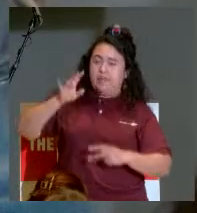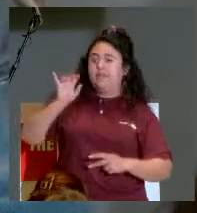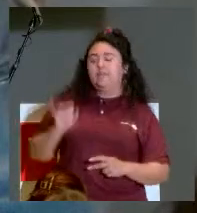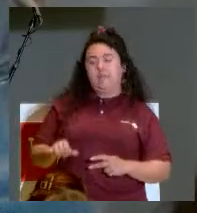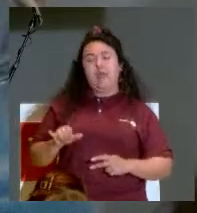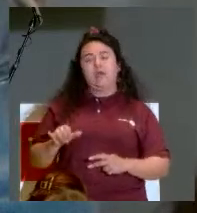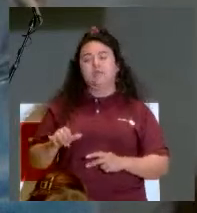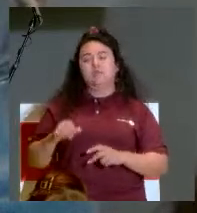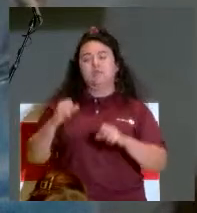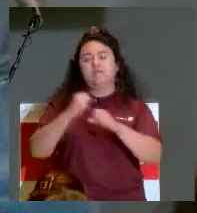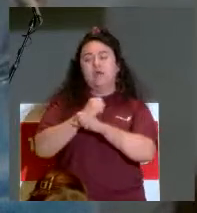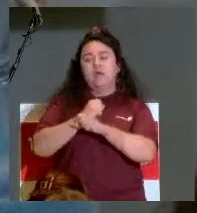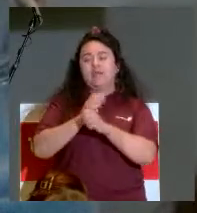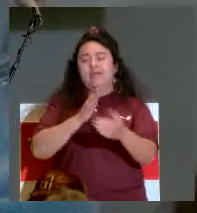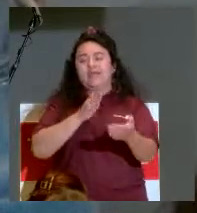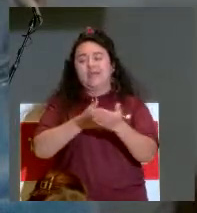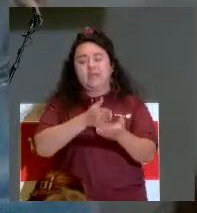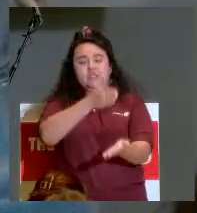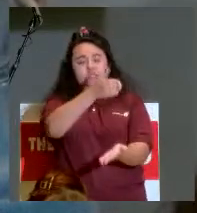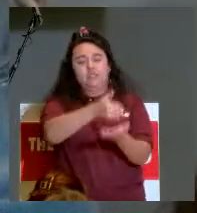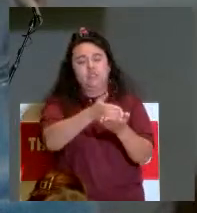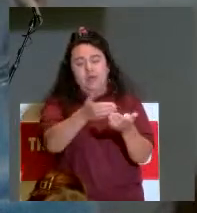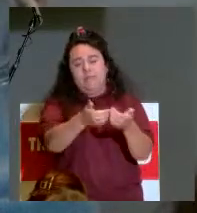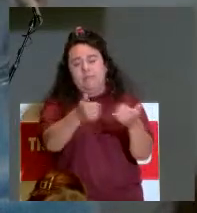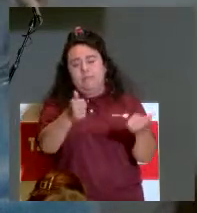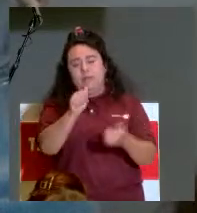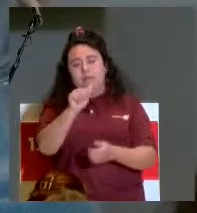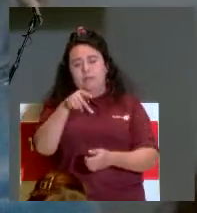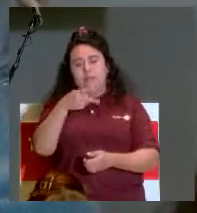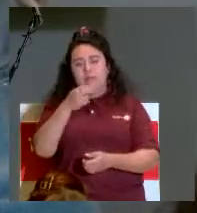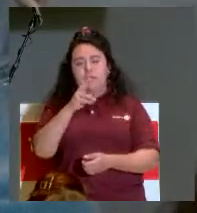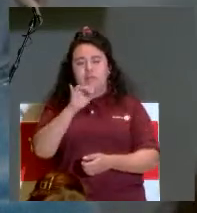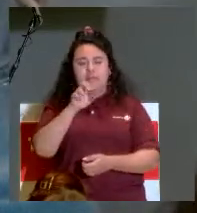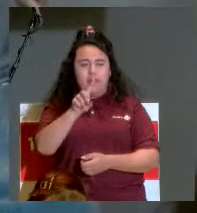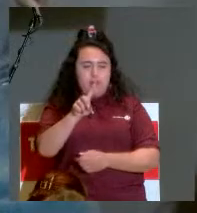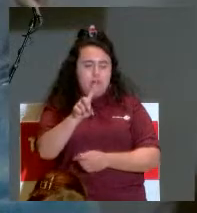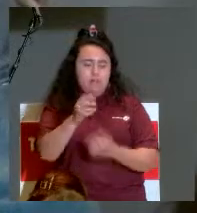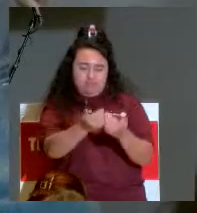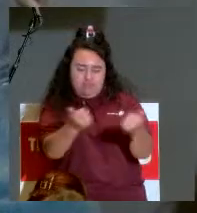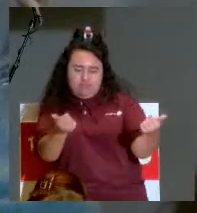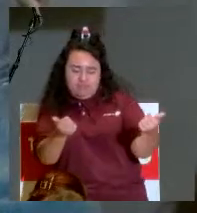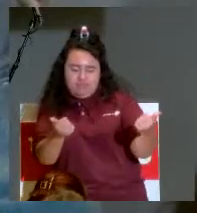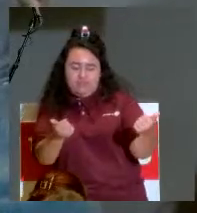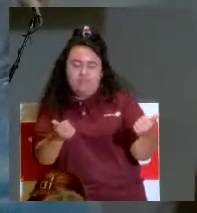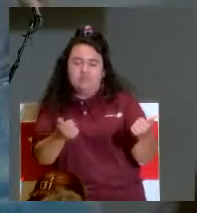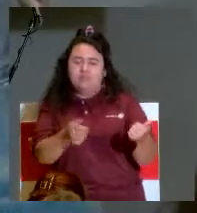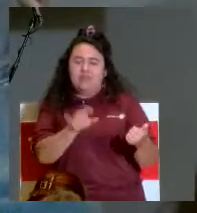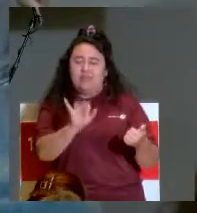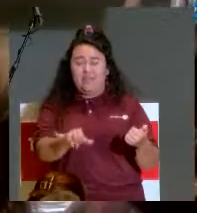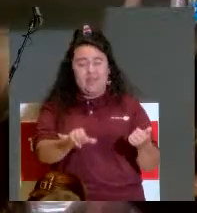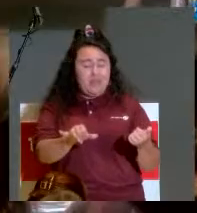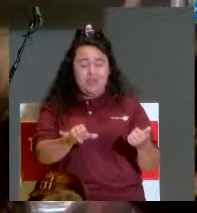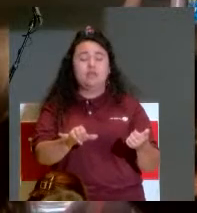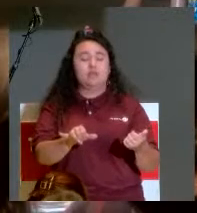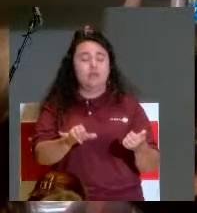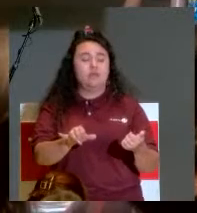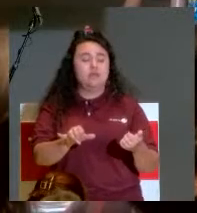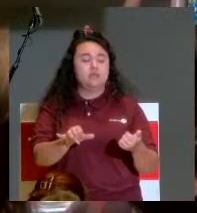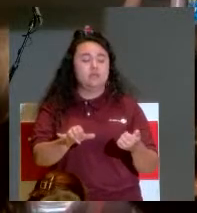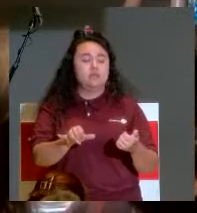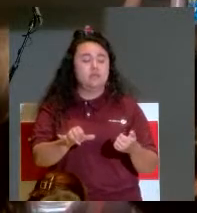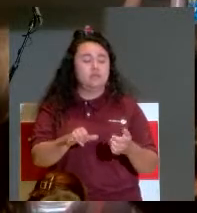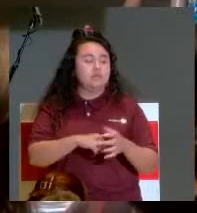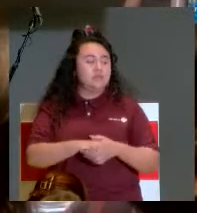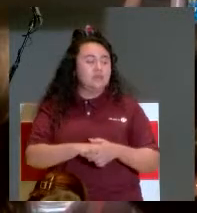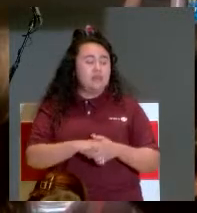is the fight against apartheid. Wow. You know, the smells. You know what I mean? I the do. Sights, I the do. Sounds. It's some of